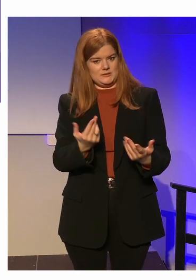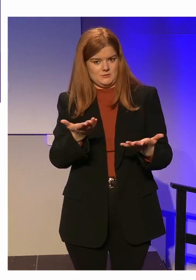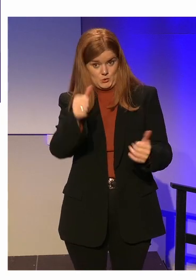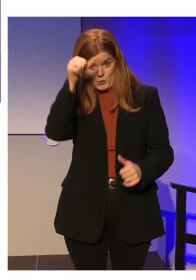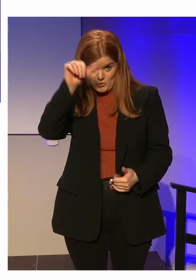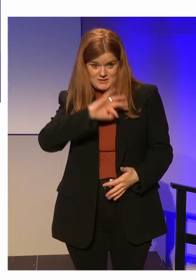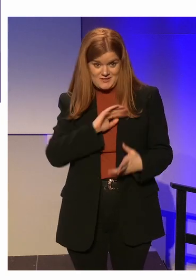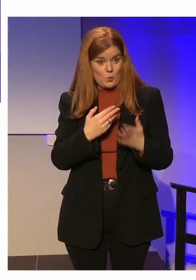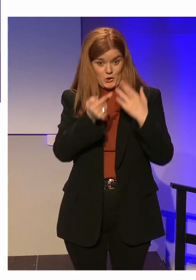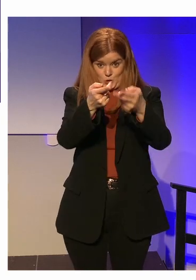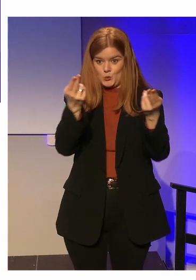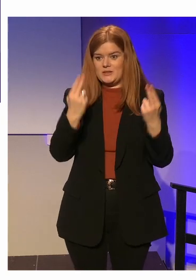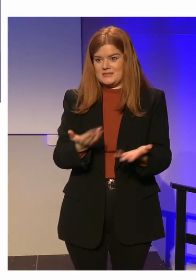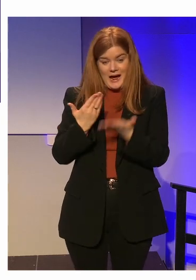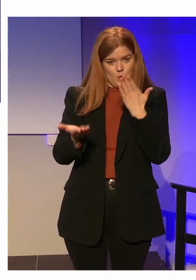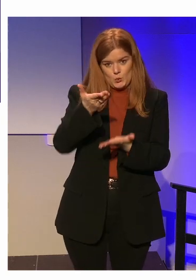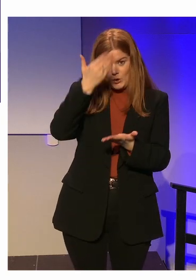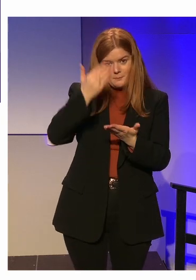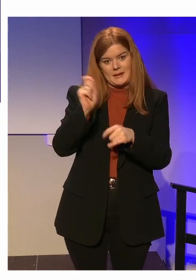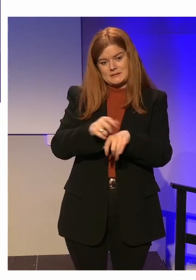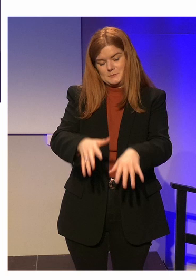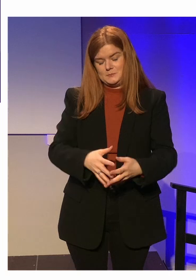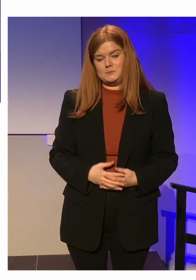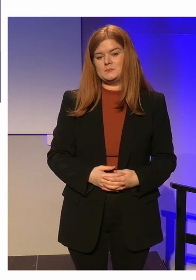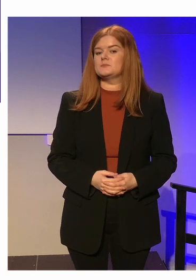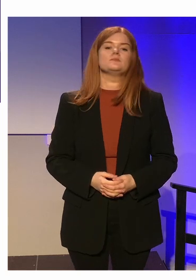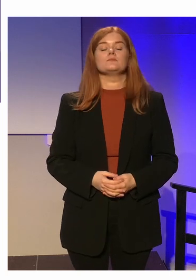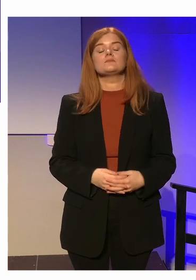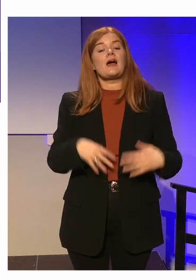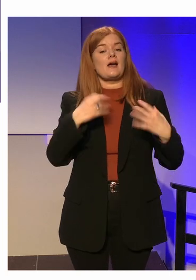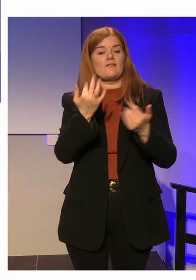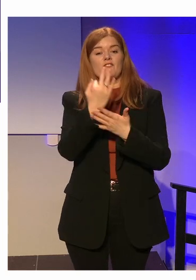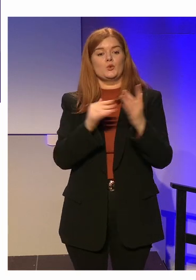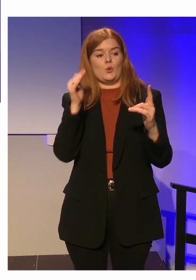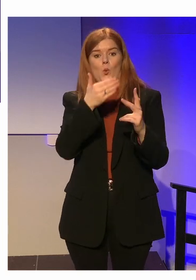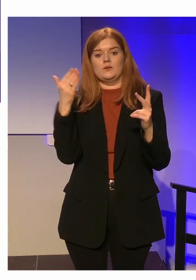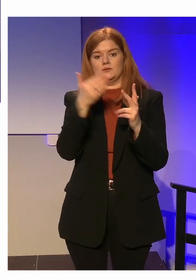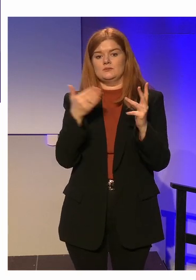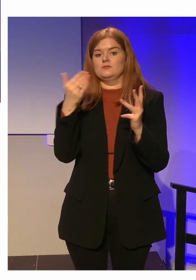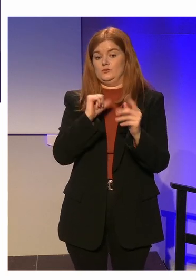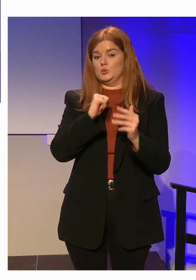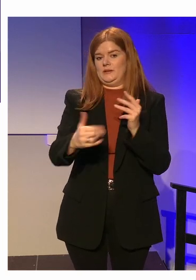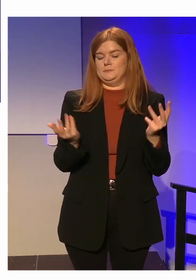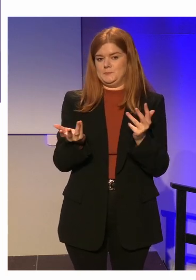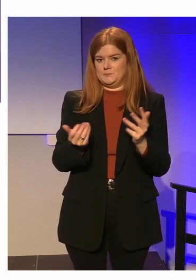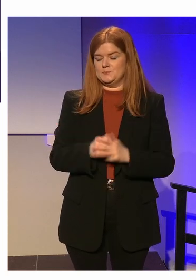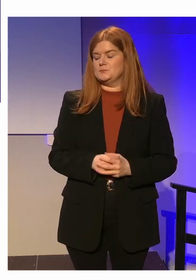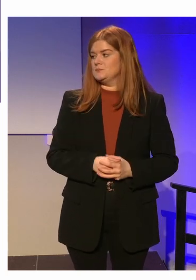know how you learn best. So we have a couple of goals for today.